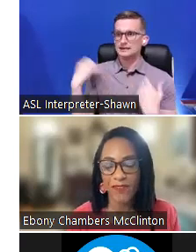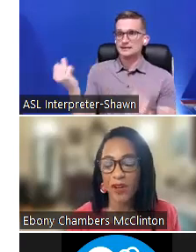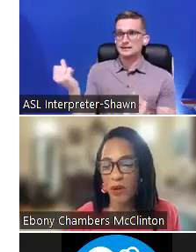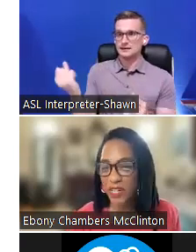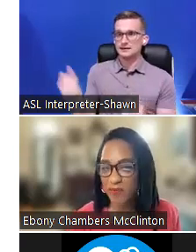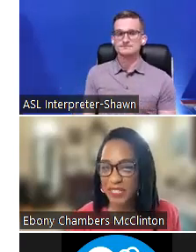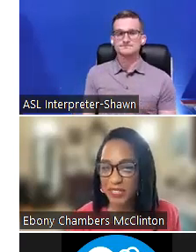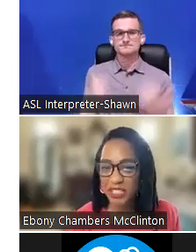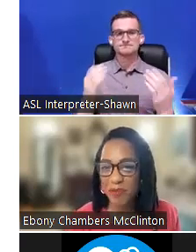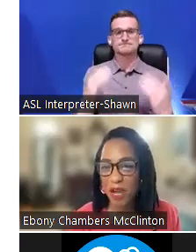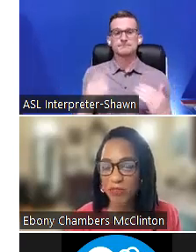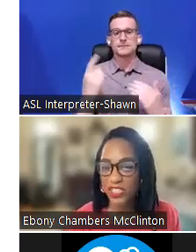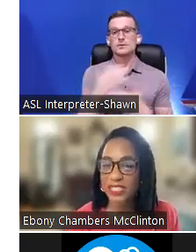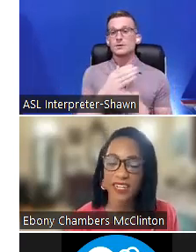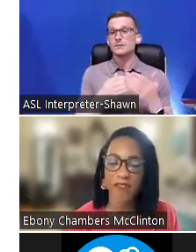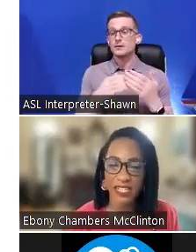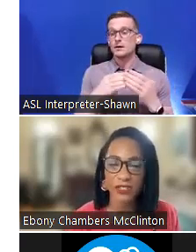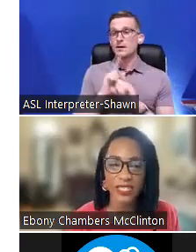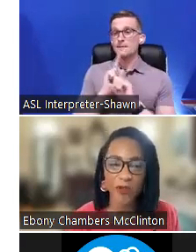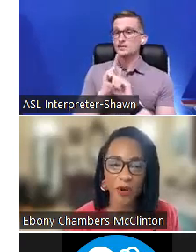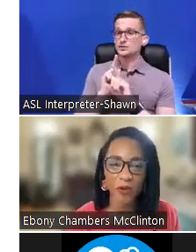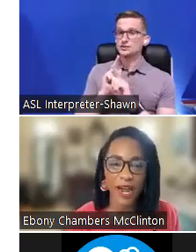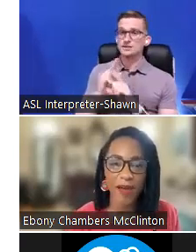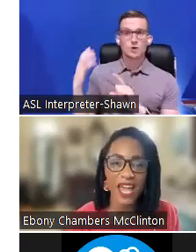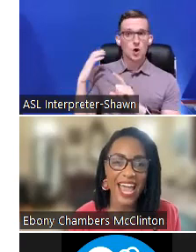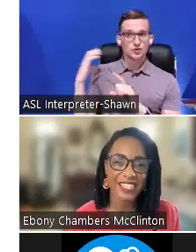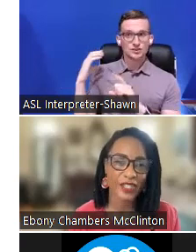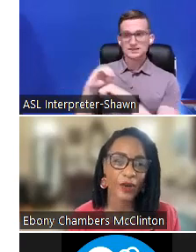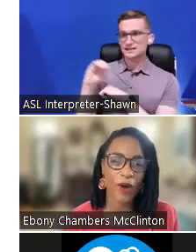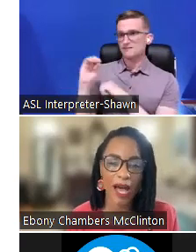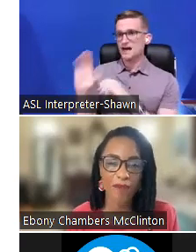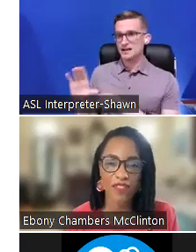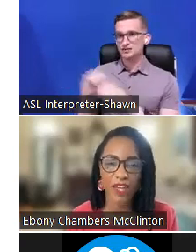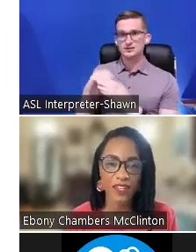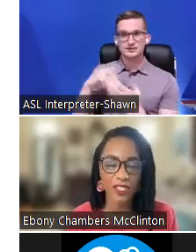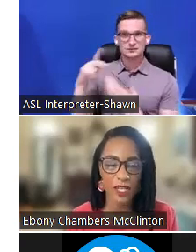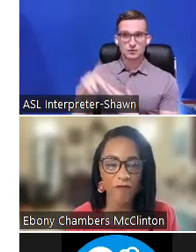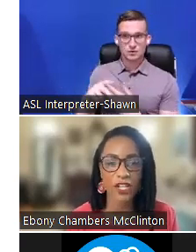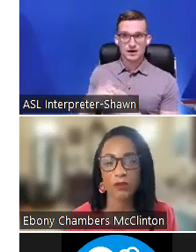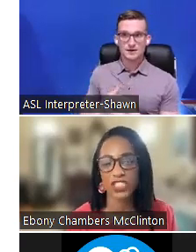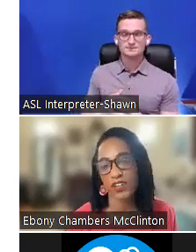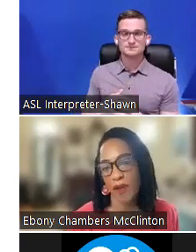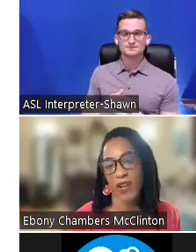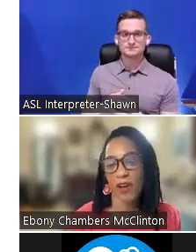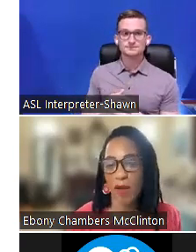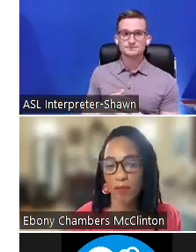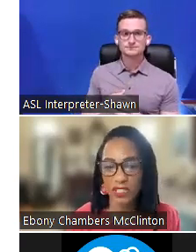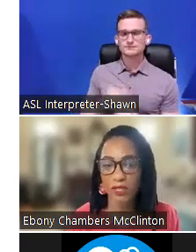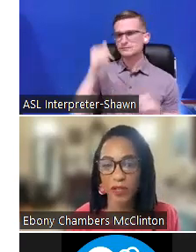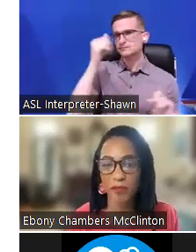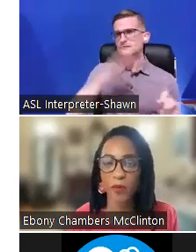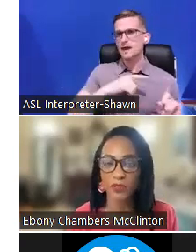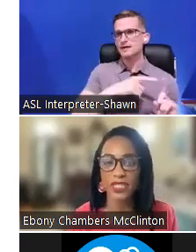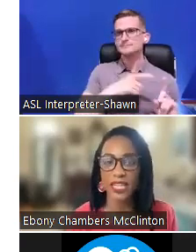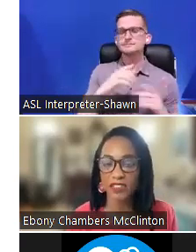We have a component of mentorship, coaches, and advisors in the program. And so this fellow shared about how that